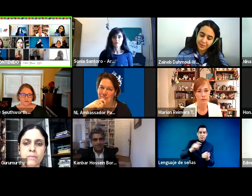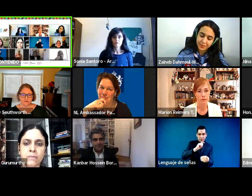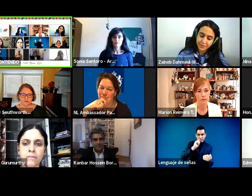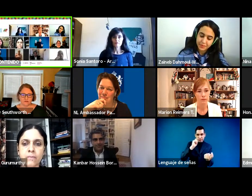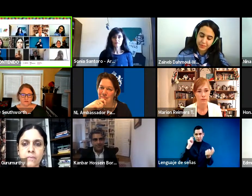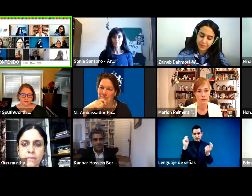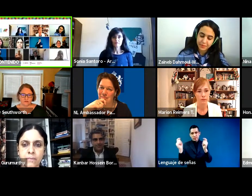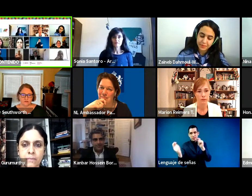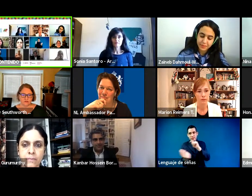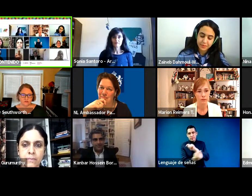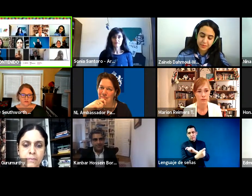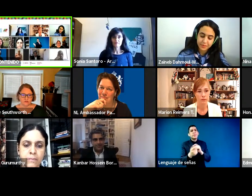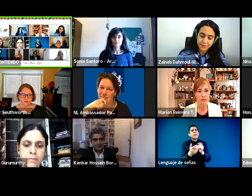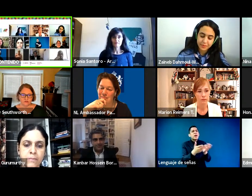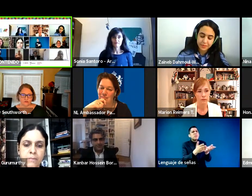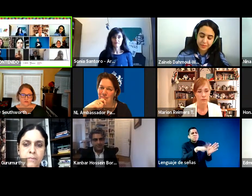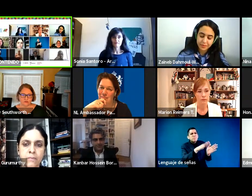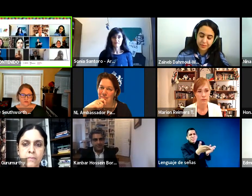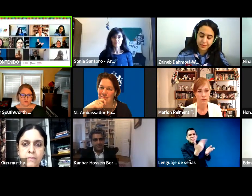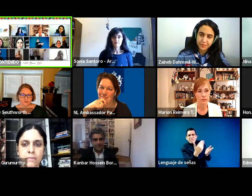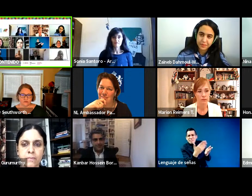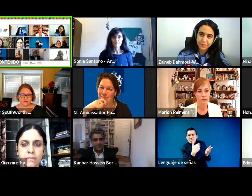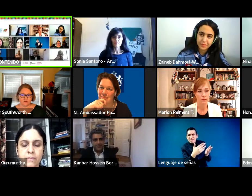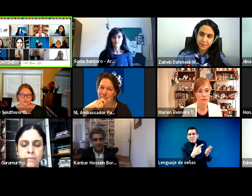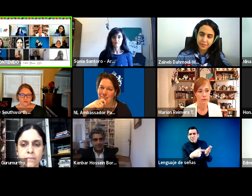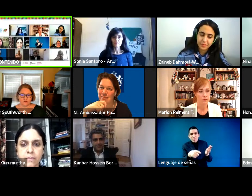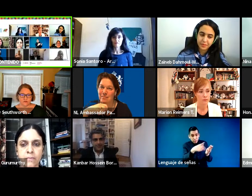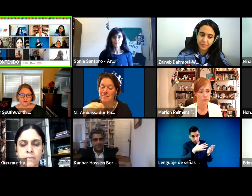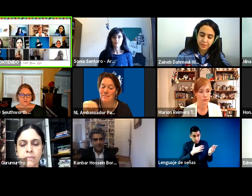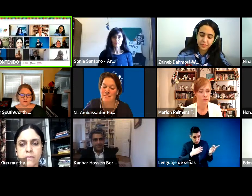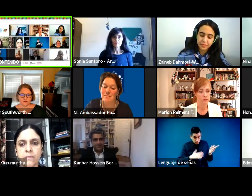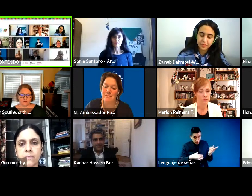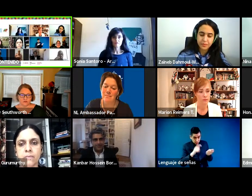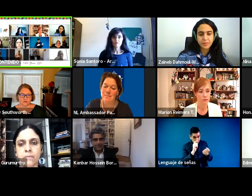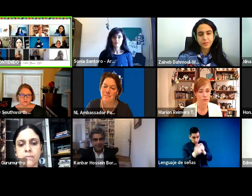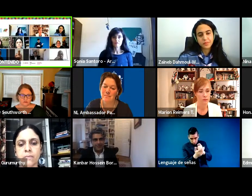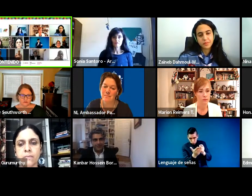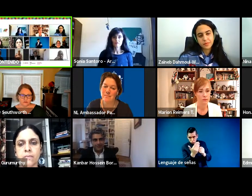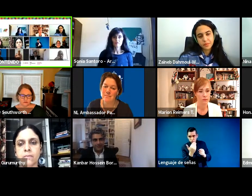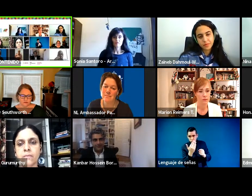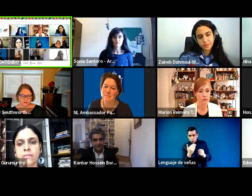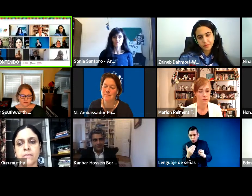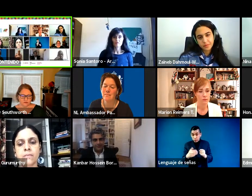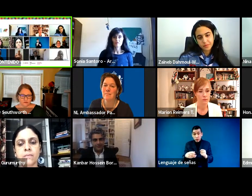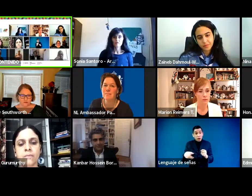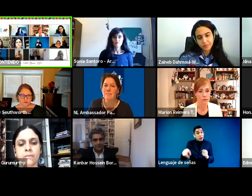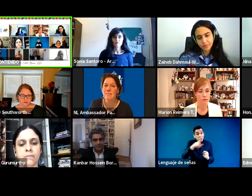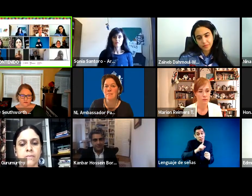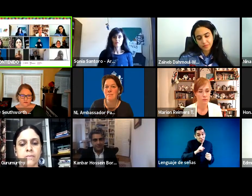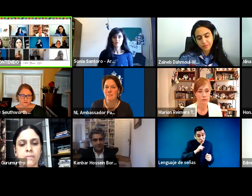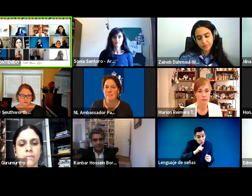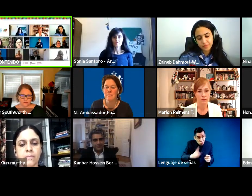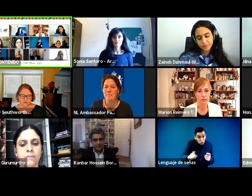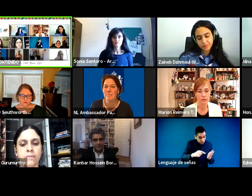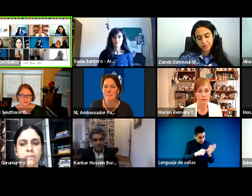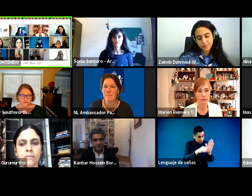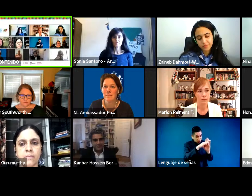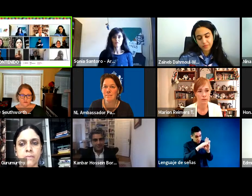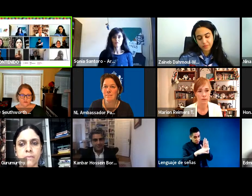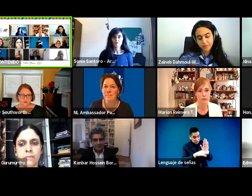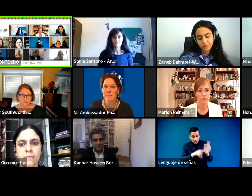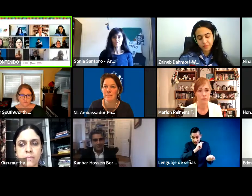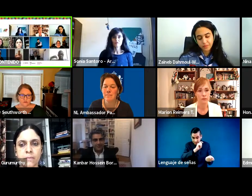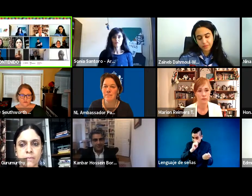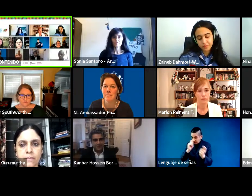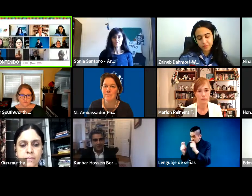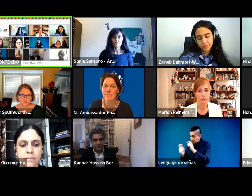time together. And then obviously we're trying to create that change. Because at the end of the day, as many of you have said, there's only so far you can